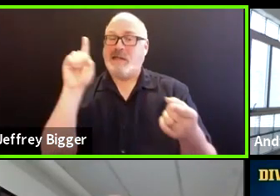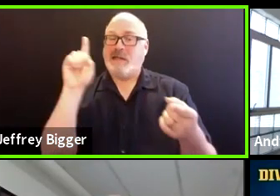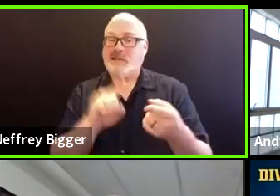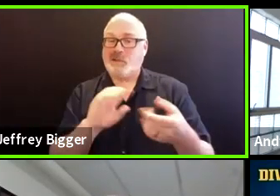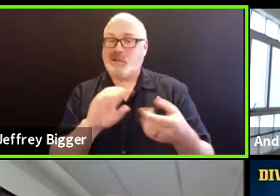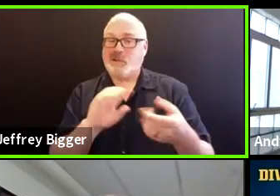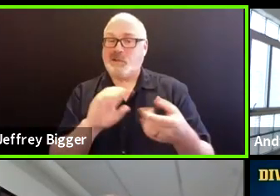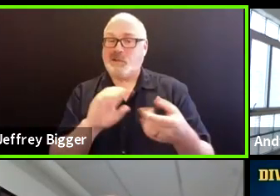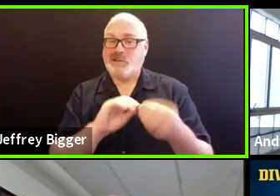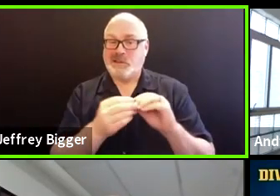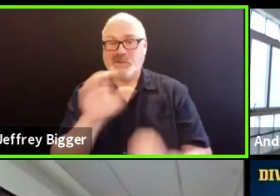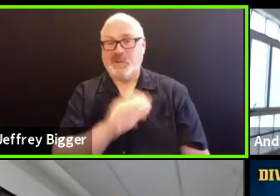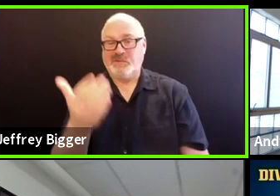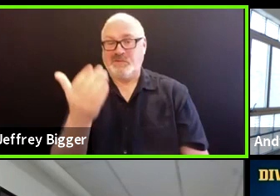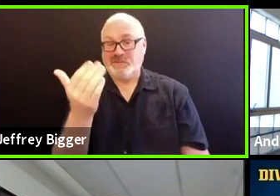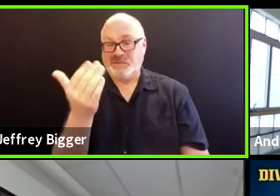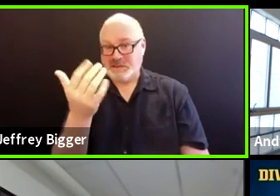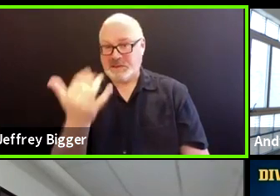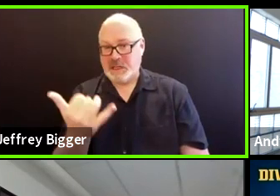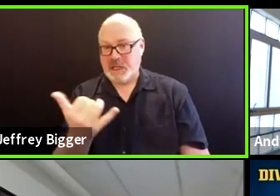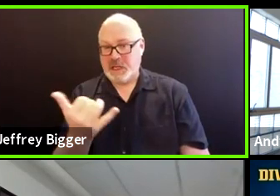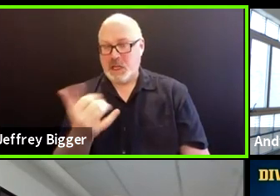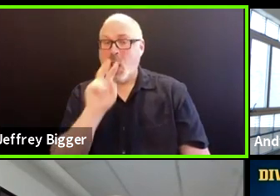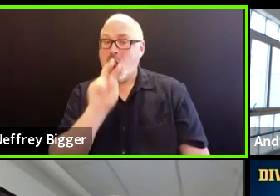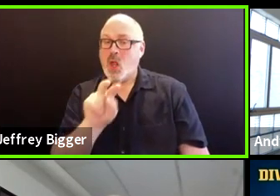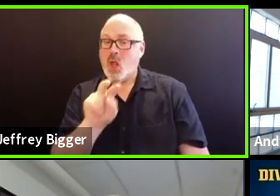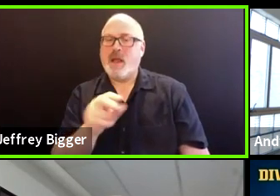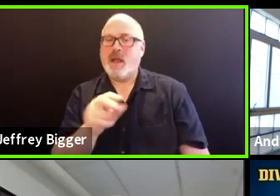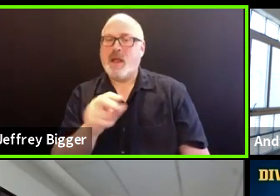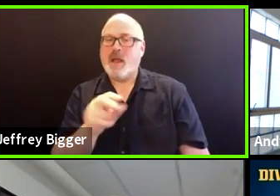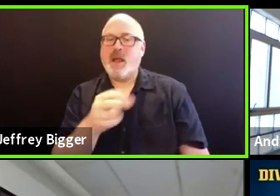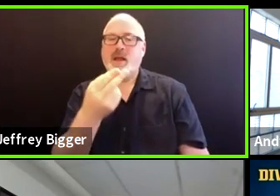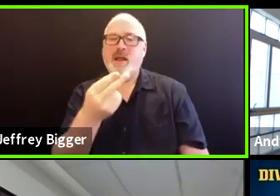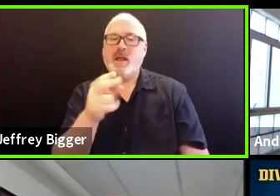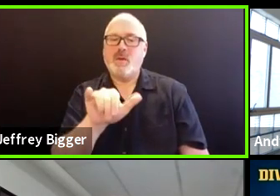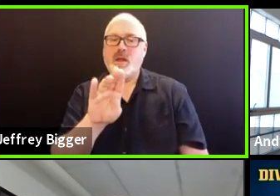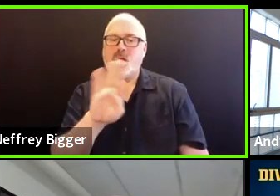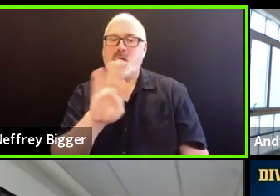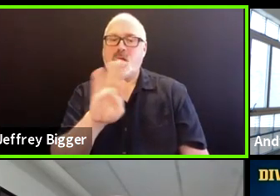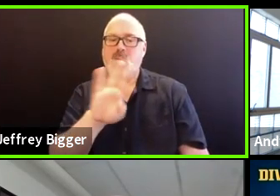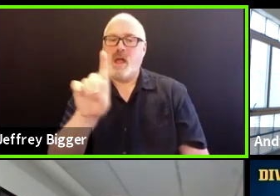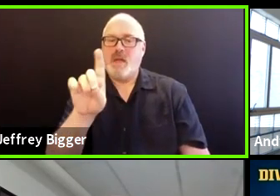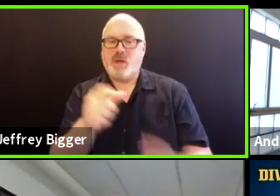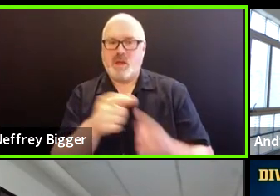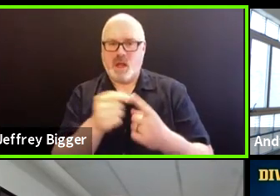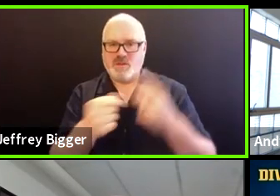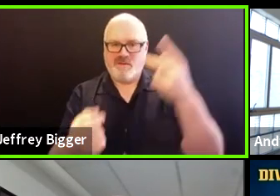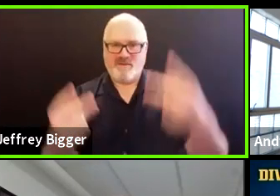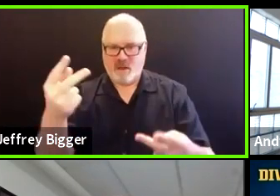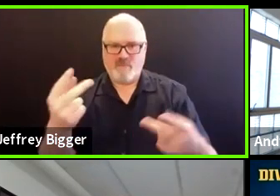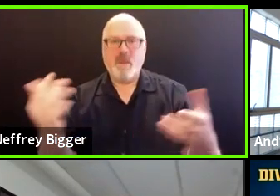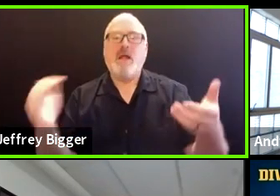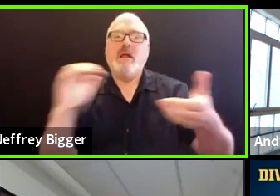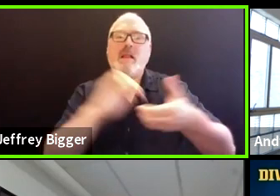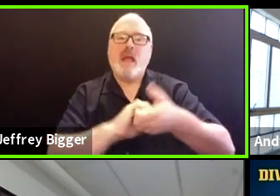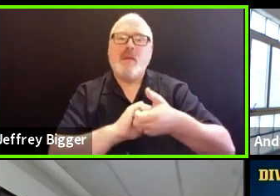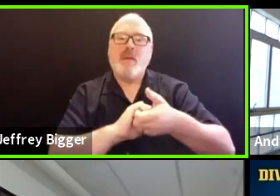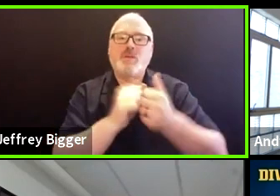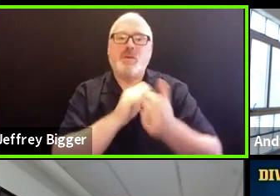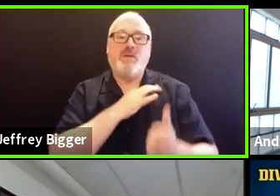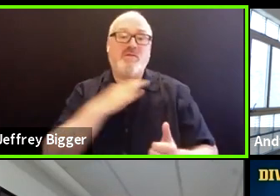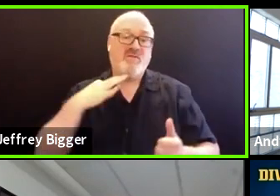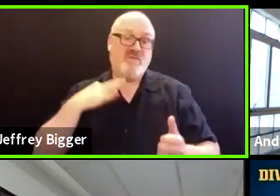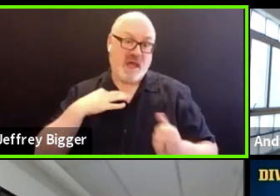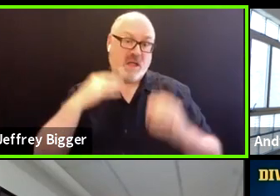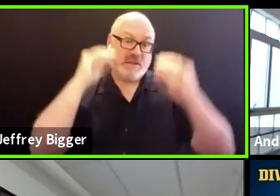just say to 15, we're looking at a hybrid option. And again, this is going to be in collaboration with the faculty member teaching